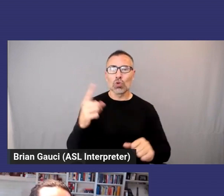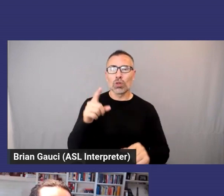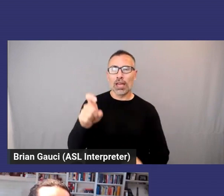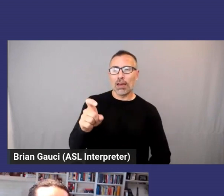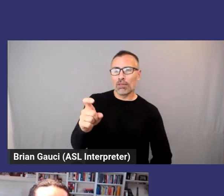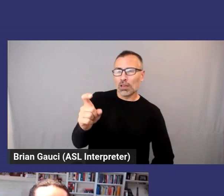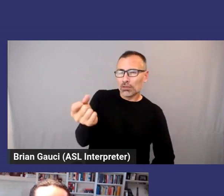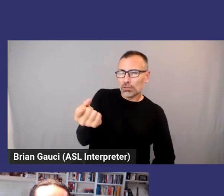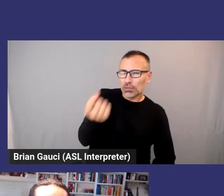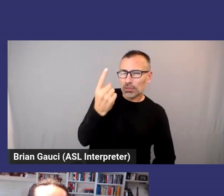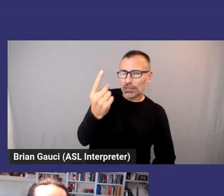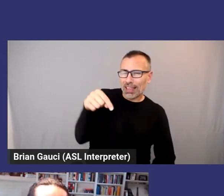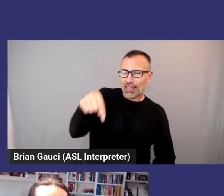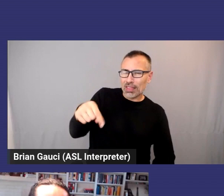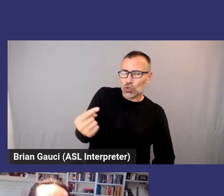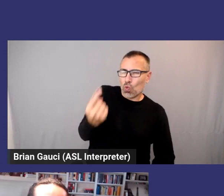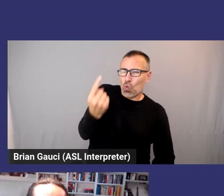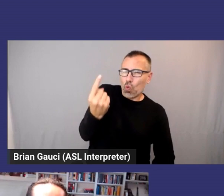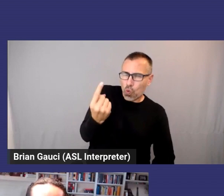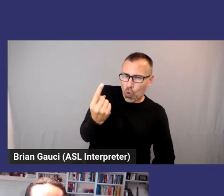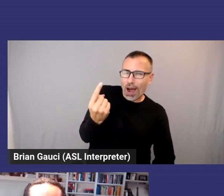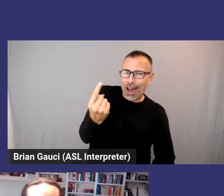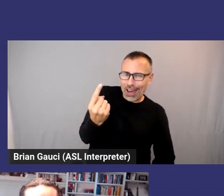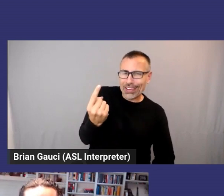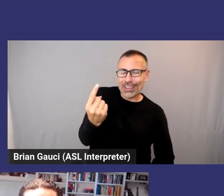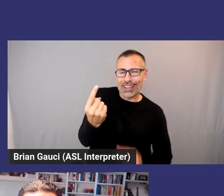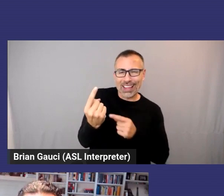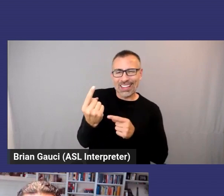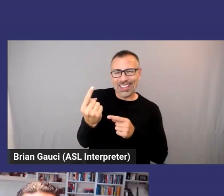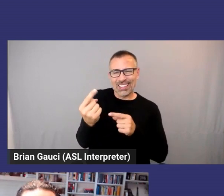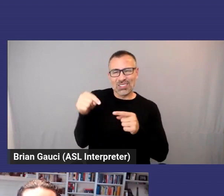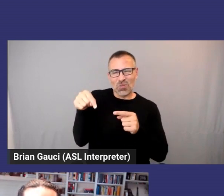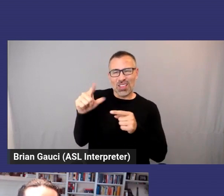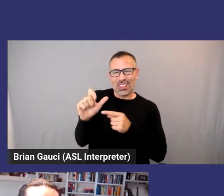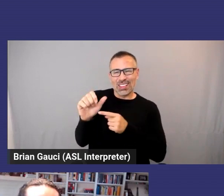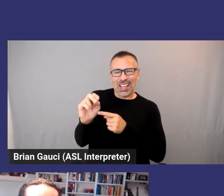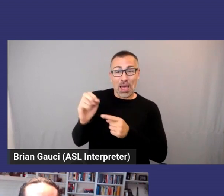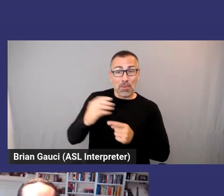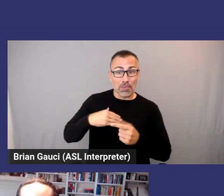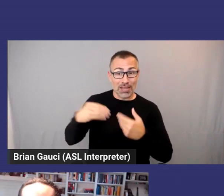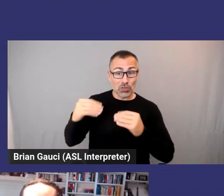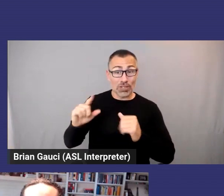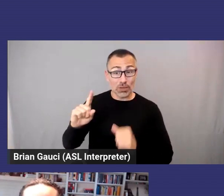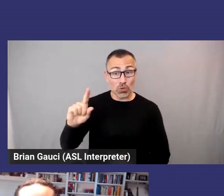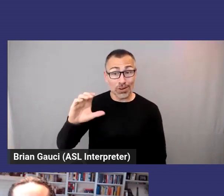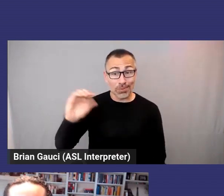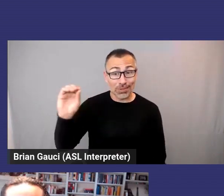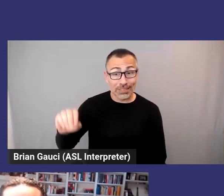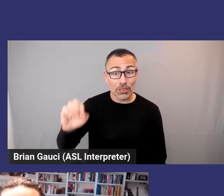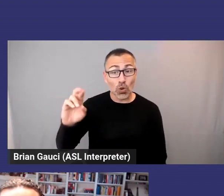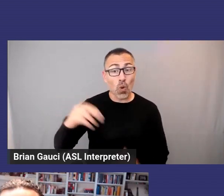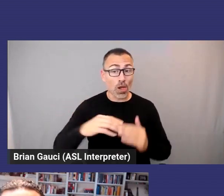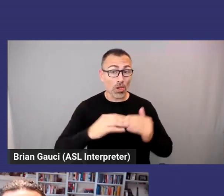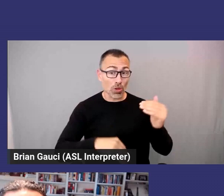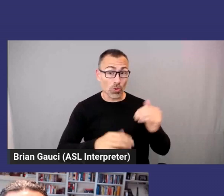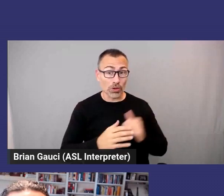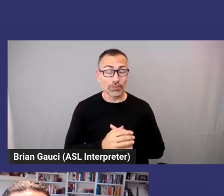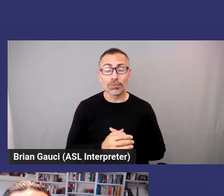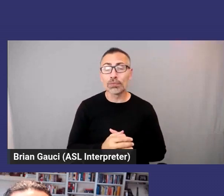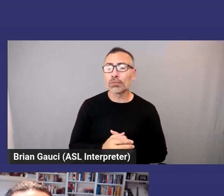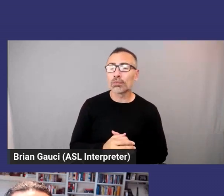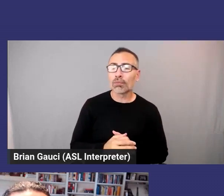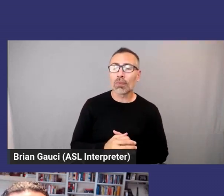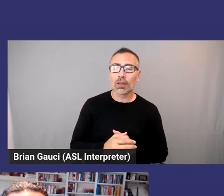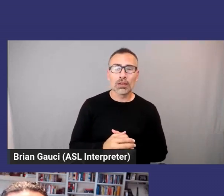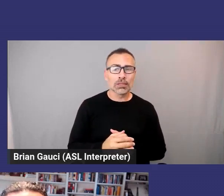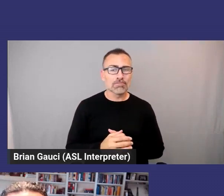around this one line. My score, is it 100% or is it lower than 100%? Yeah, can you give us some details on how